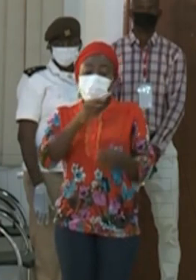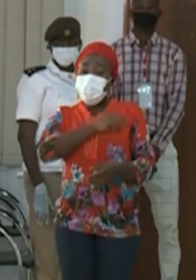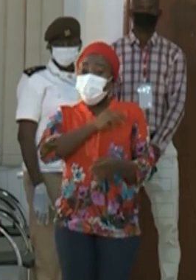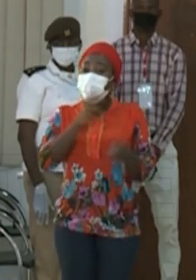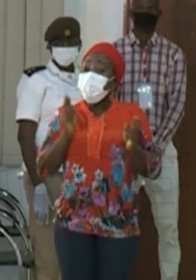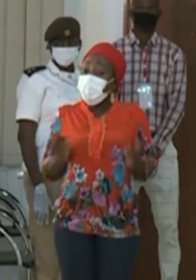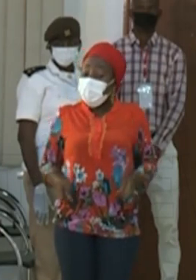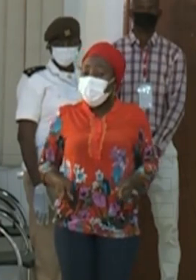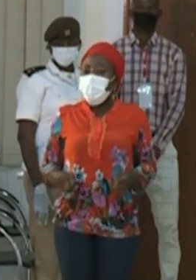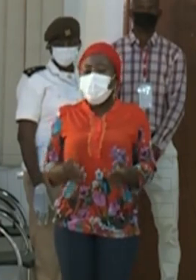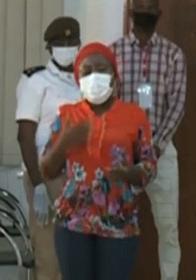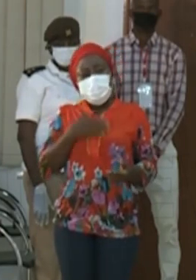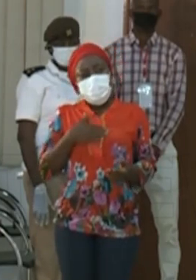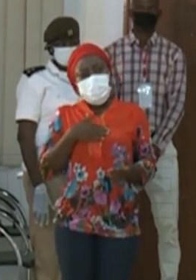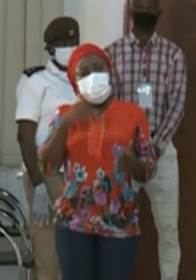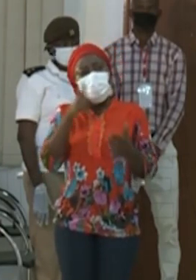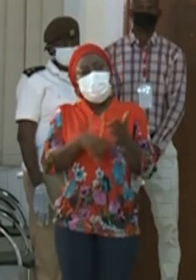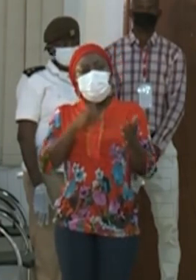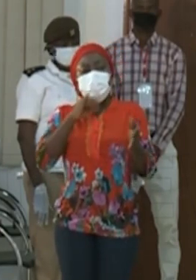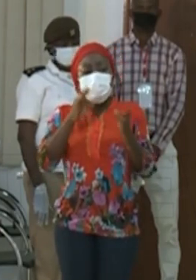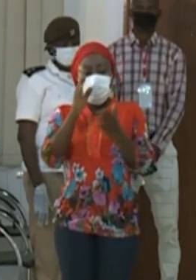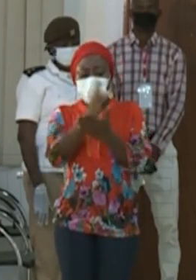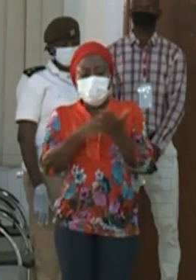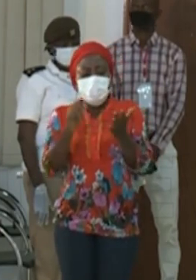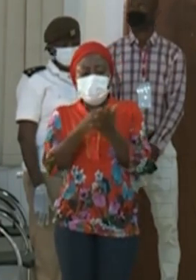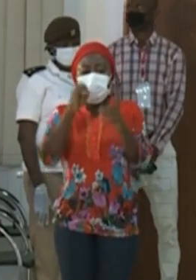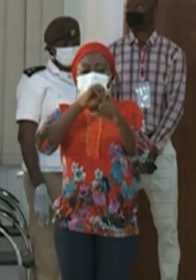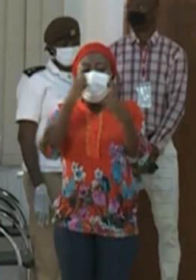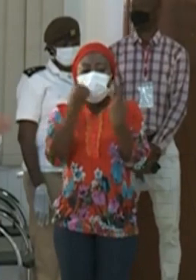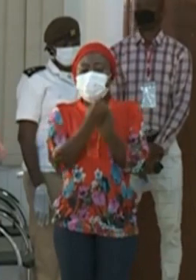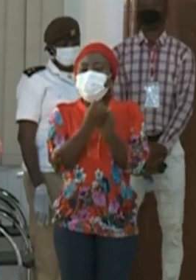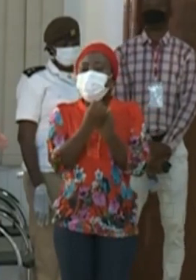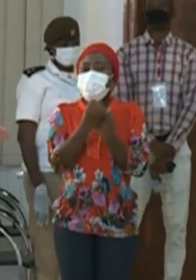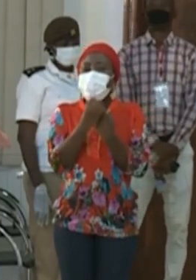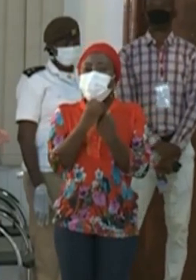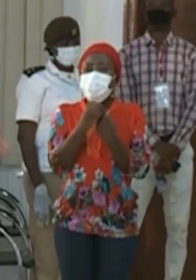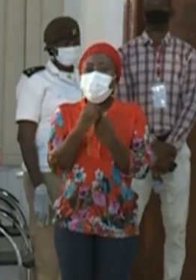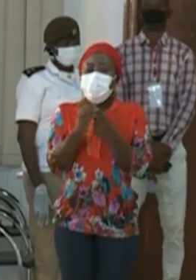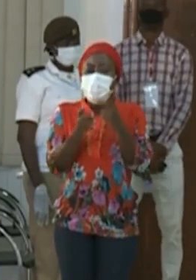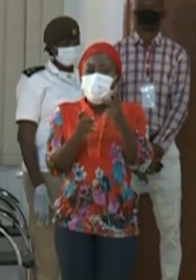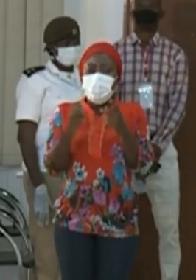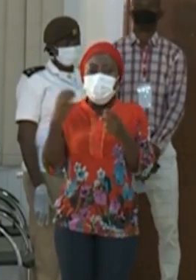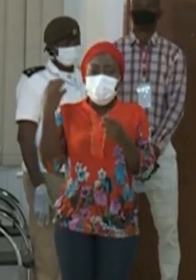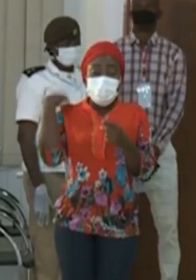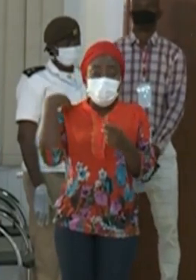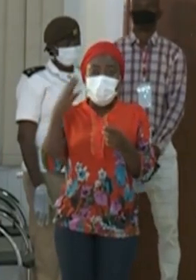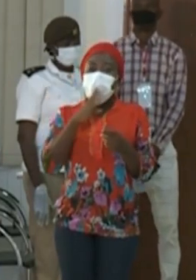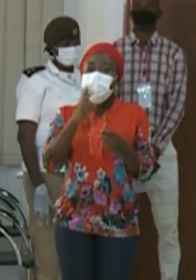part environmental health officers are playing in terms of bearing COVID patients.